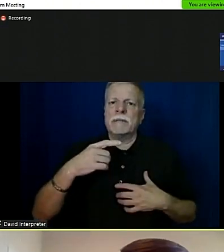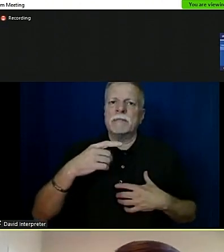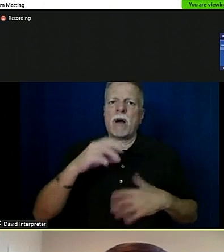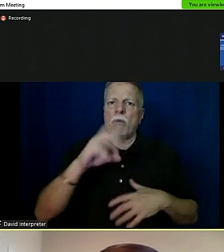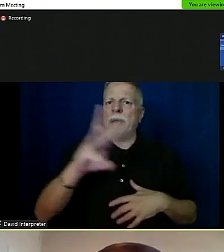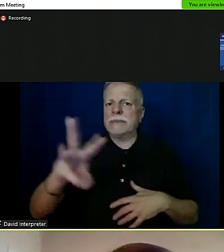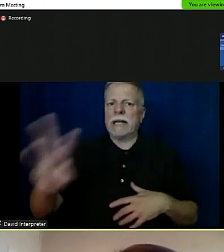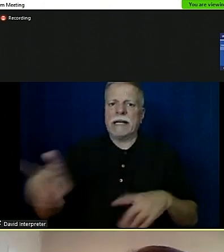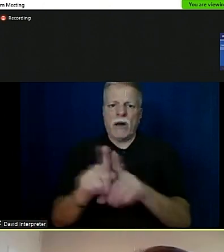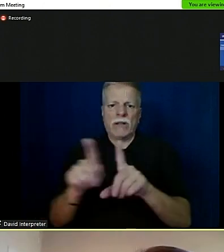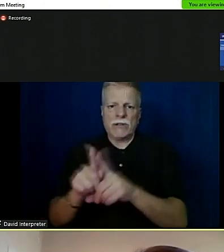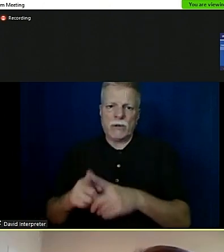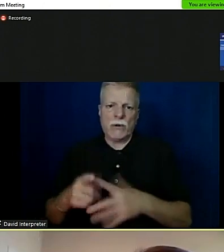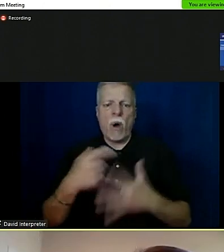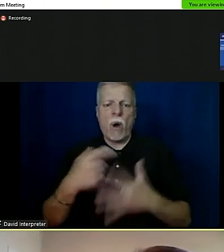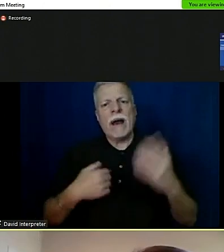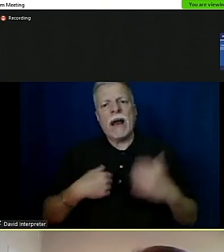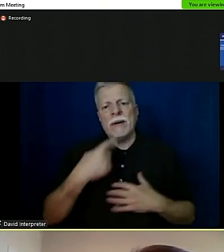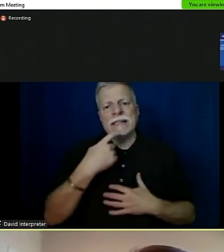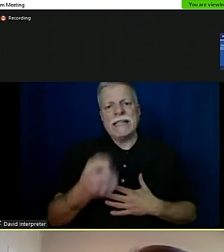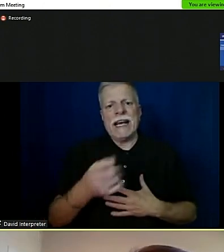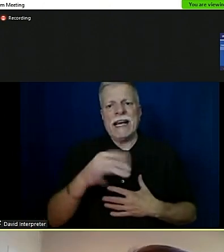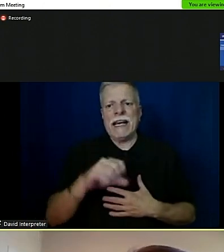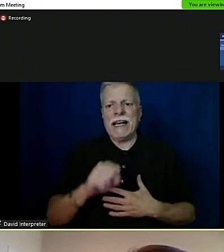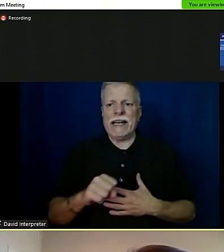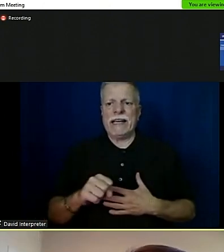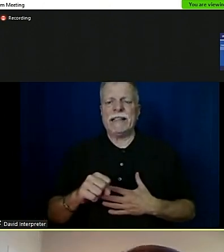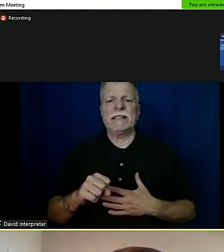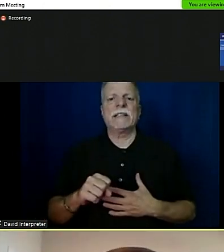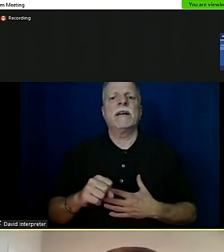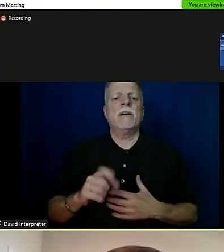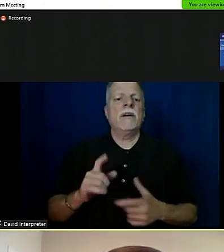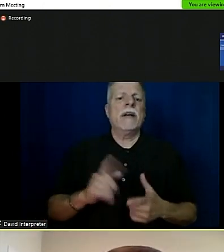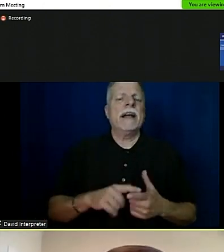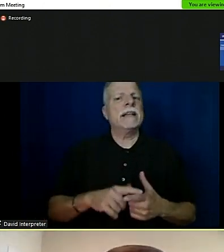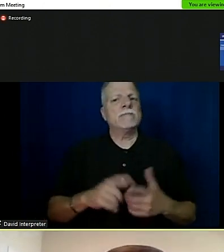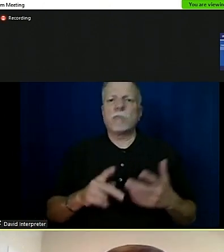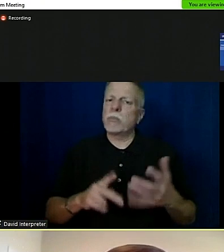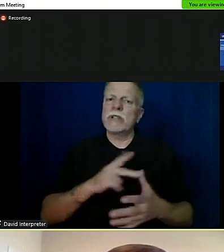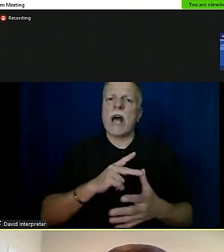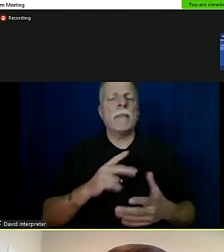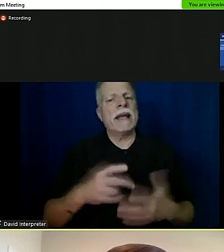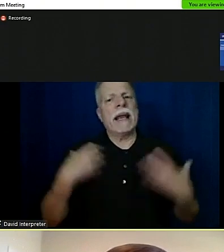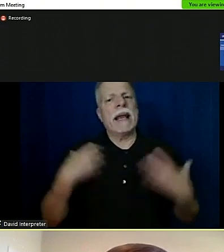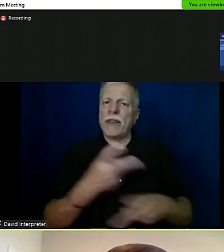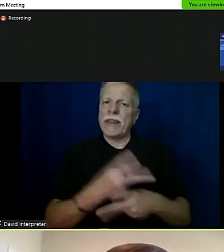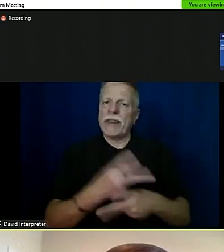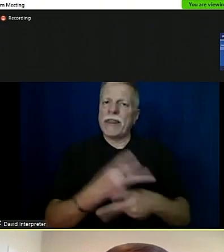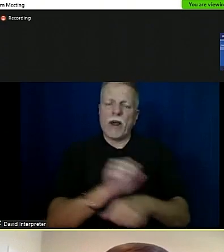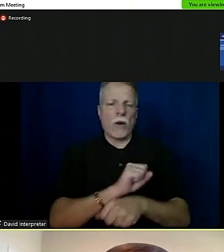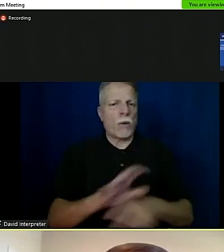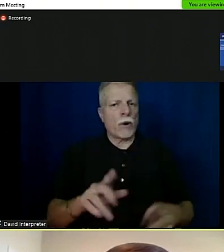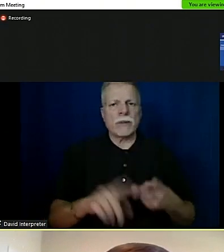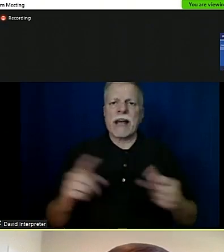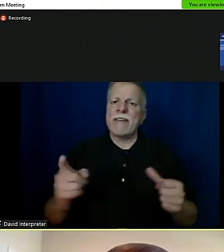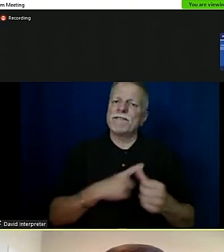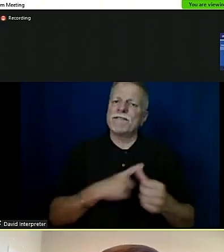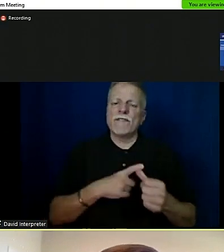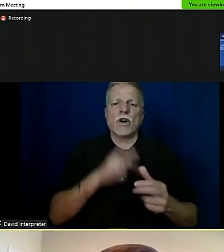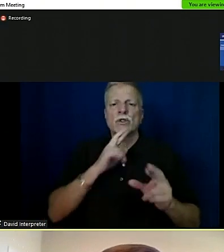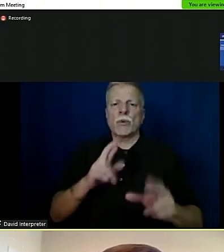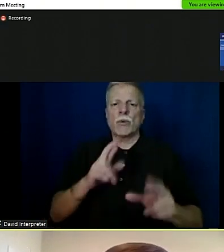is with it's predominantly healthcare workers and our first responders, so it's a little bit skewed as far